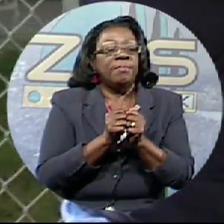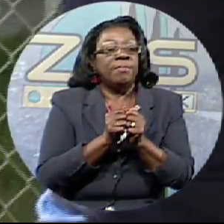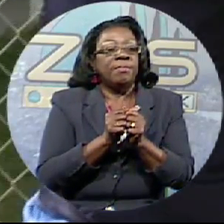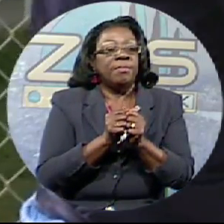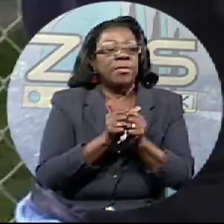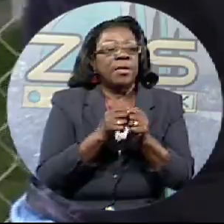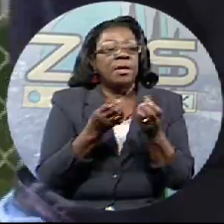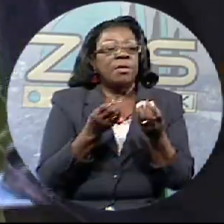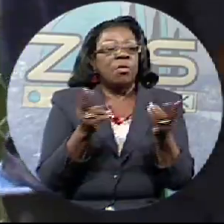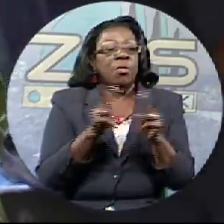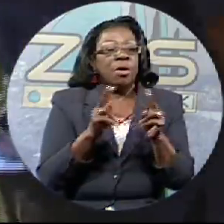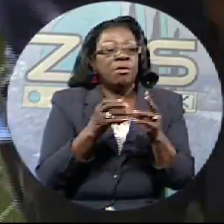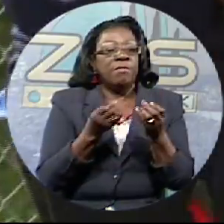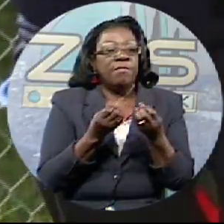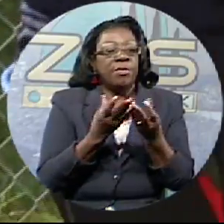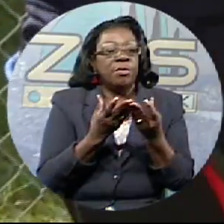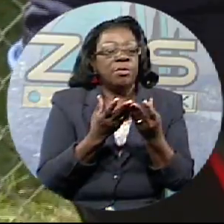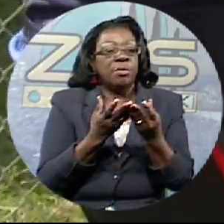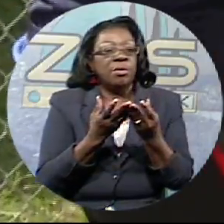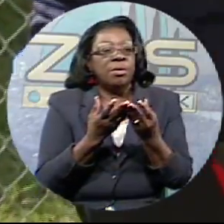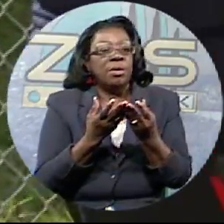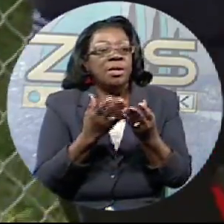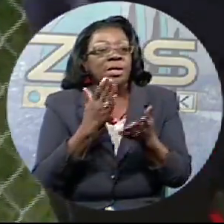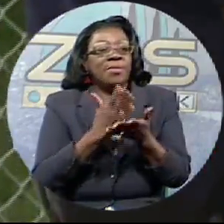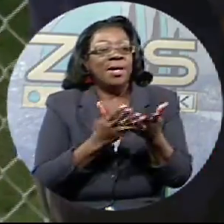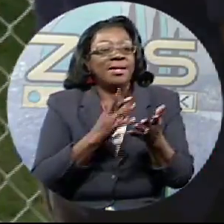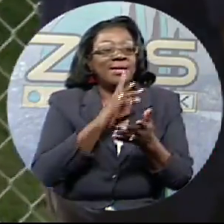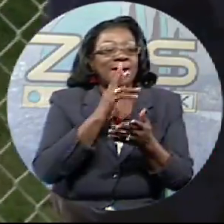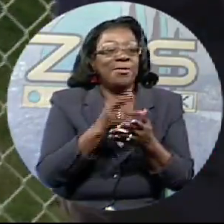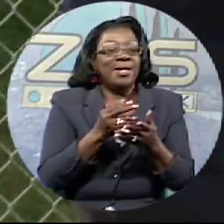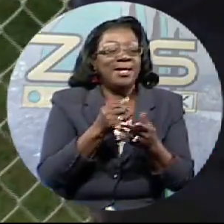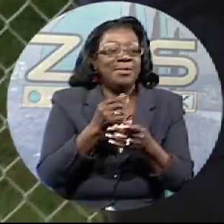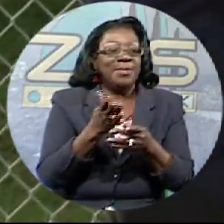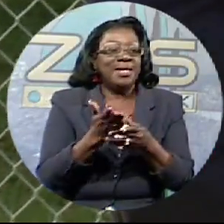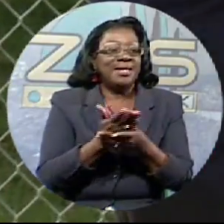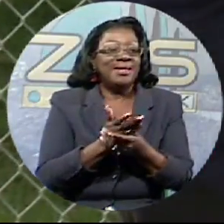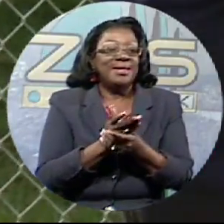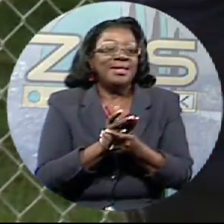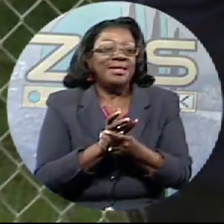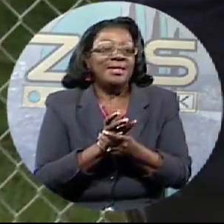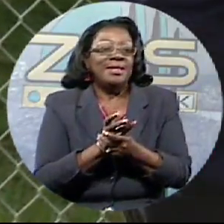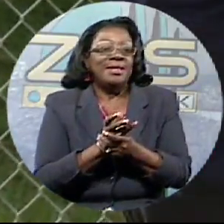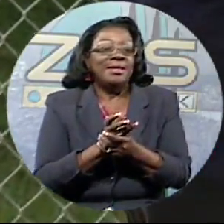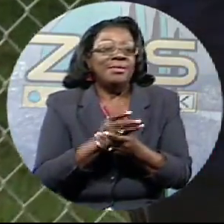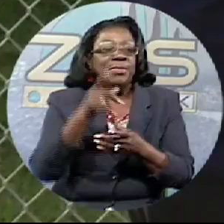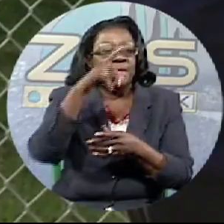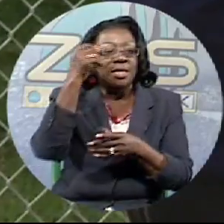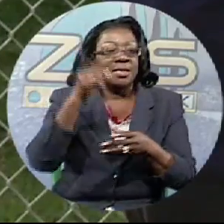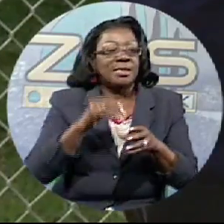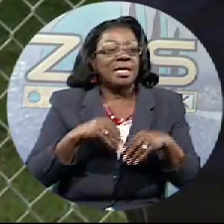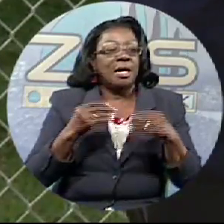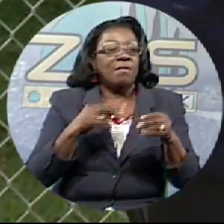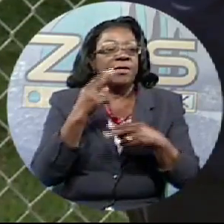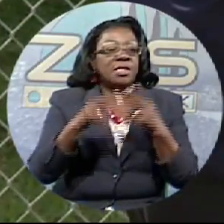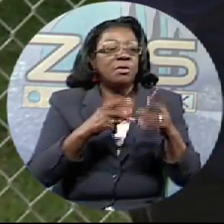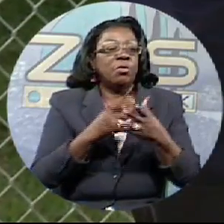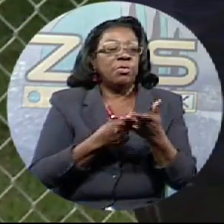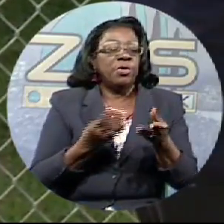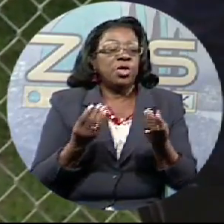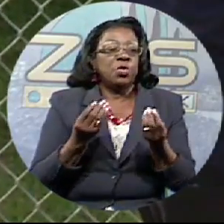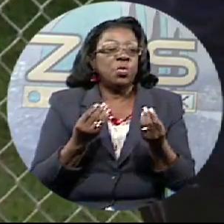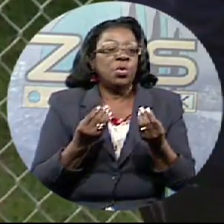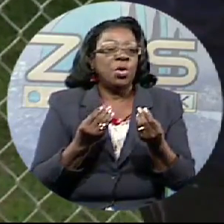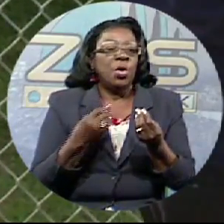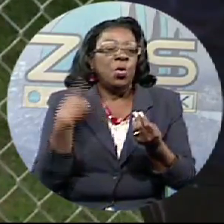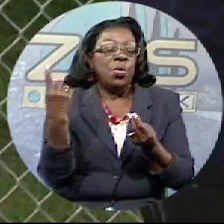very few. The fact that we don't have much incident is because we're vigilant in what we do.